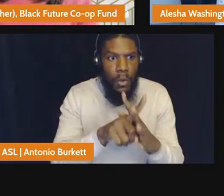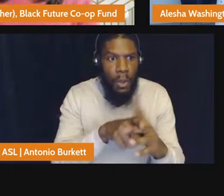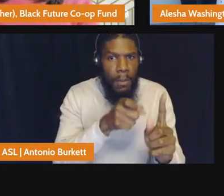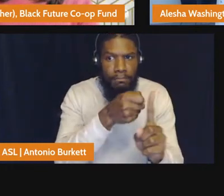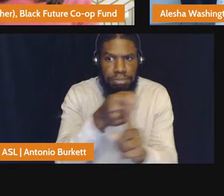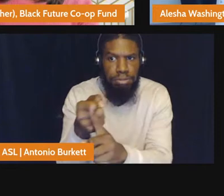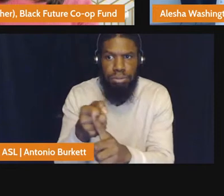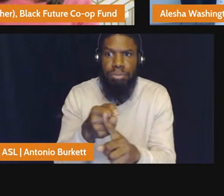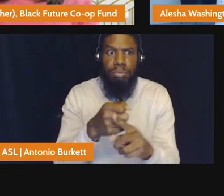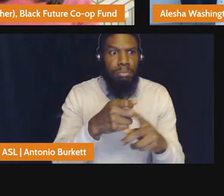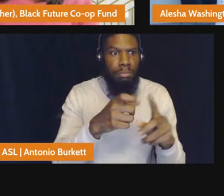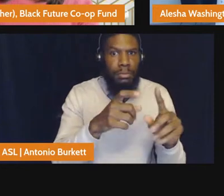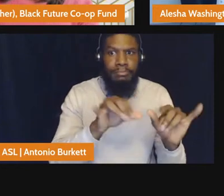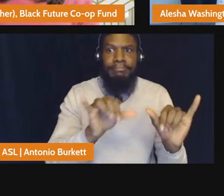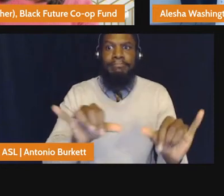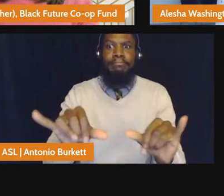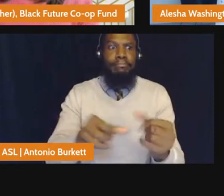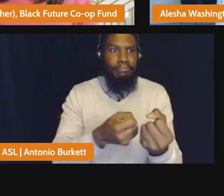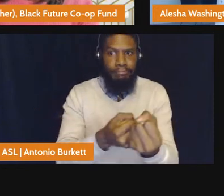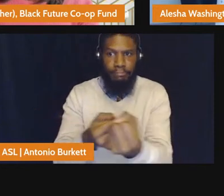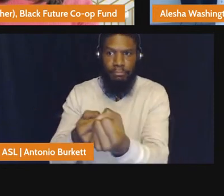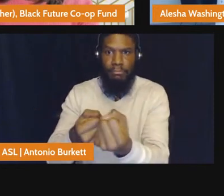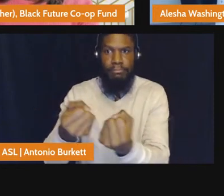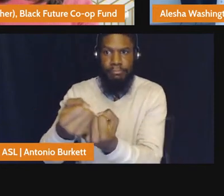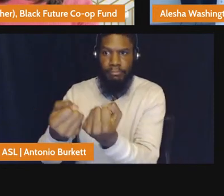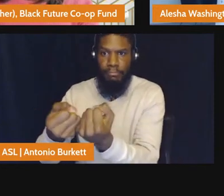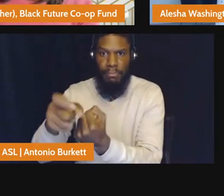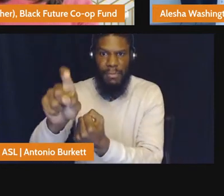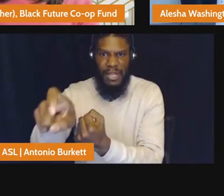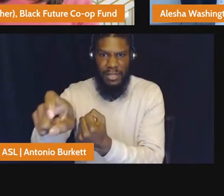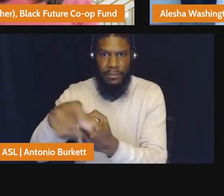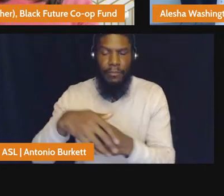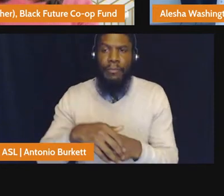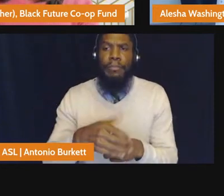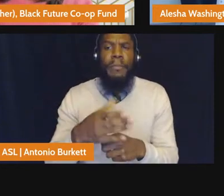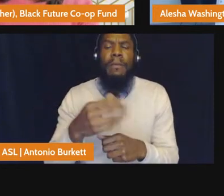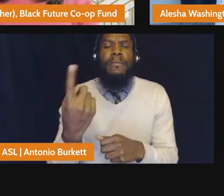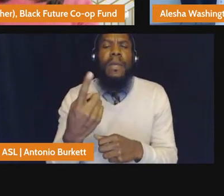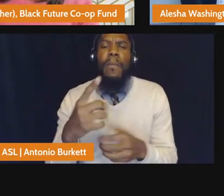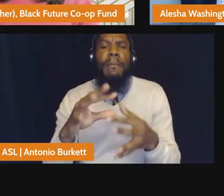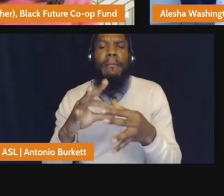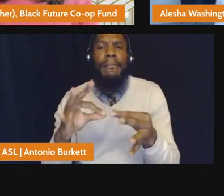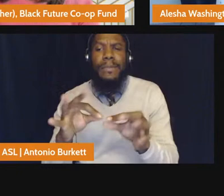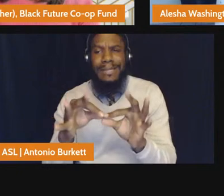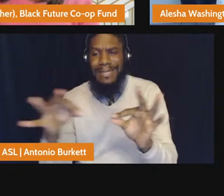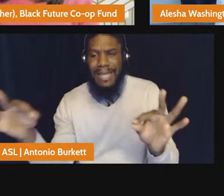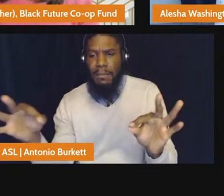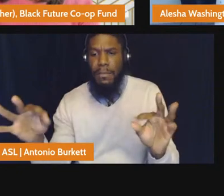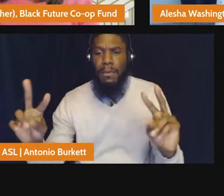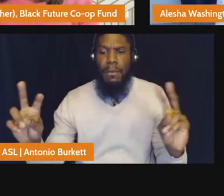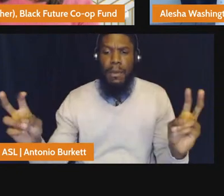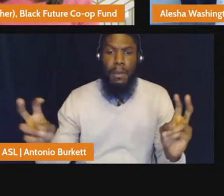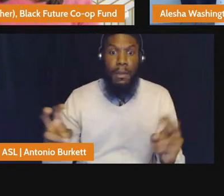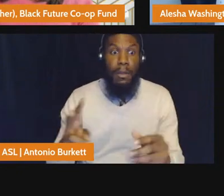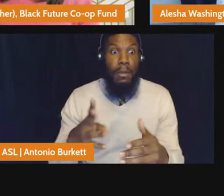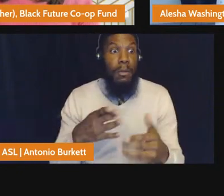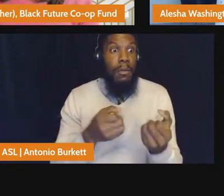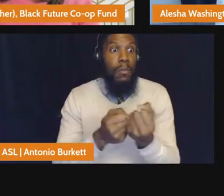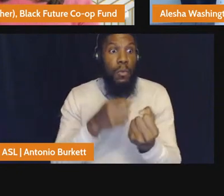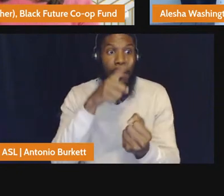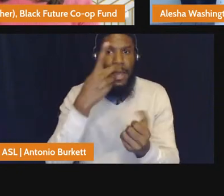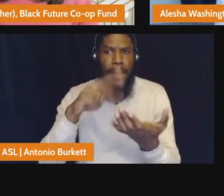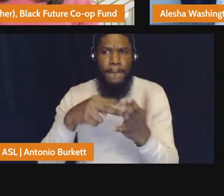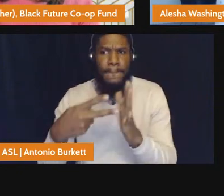for sure. And I wanted to just address, someone had made a statement, is pro-Black, does it mean